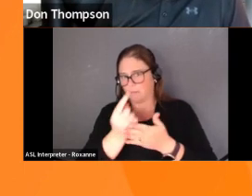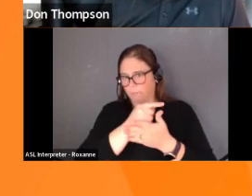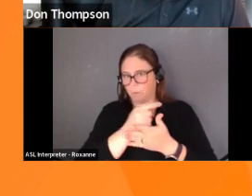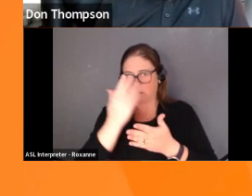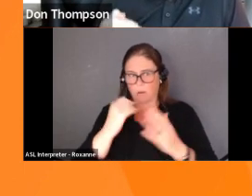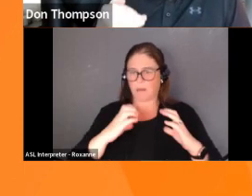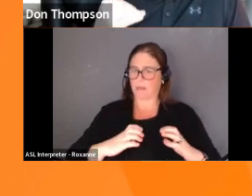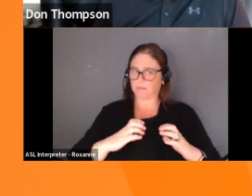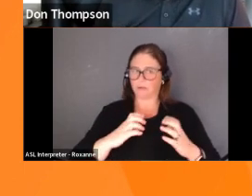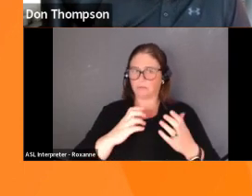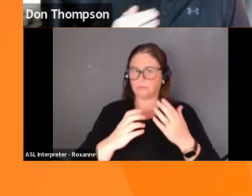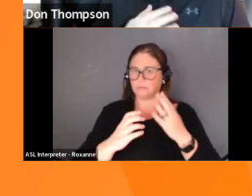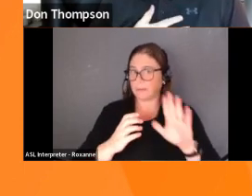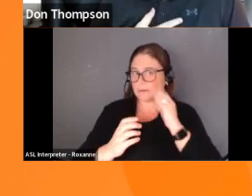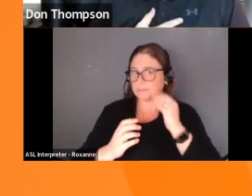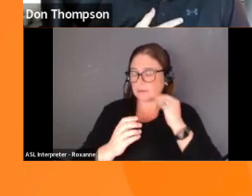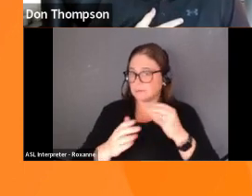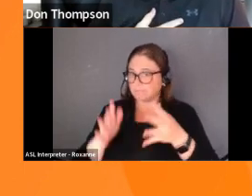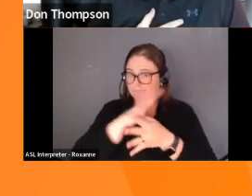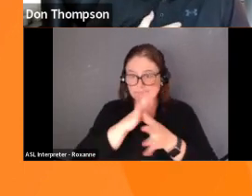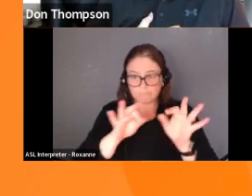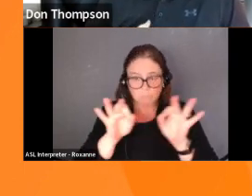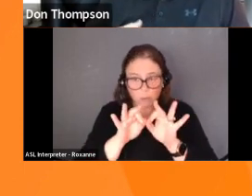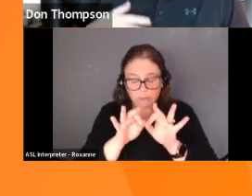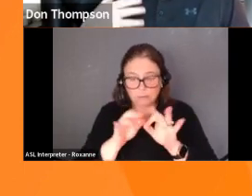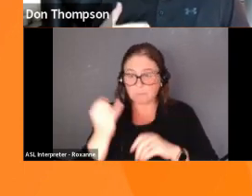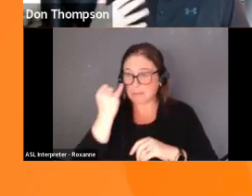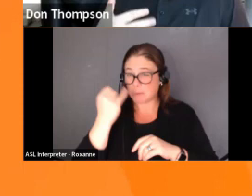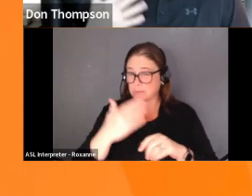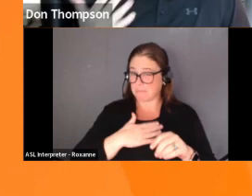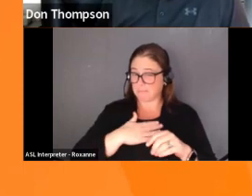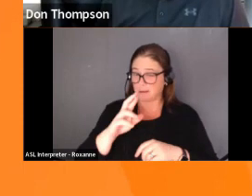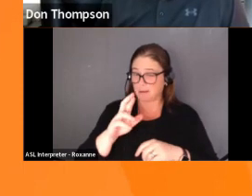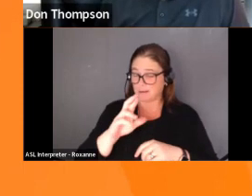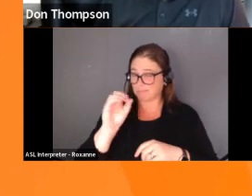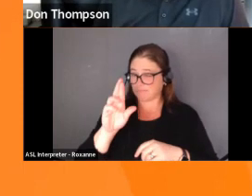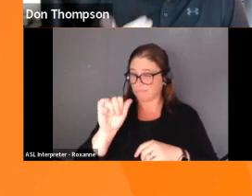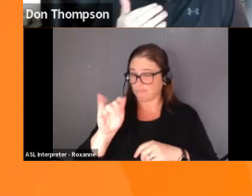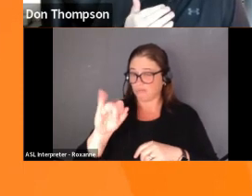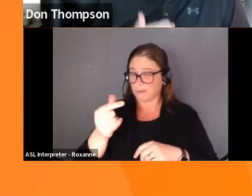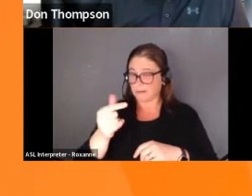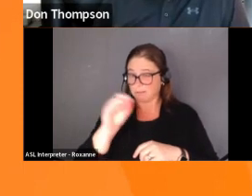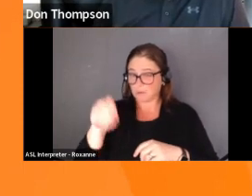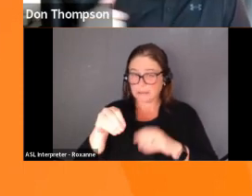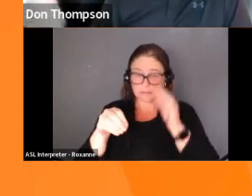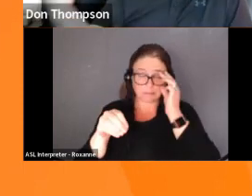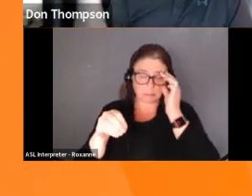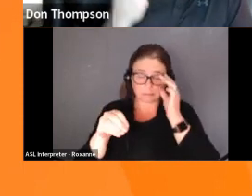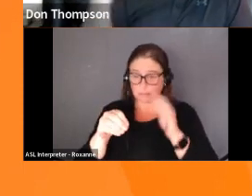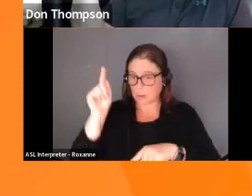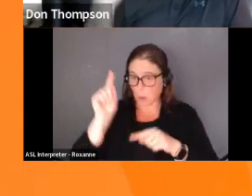customer. If I have a bad seller rating, there's a higher likelihood that a customer